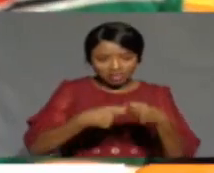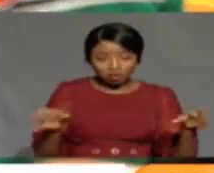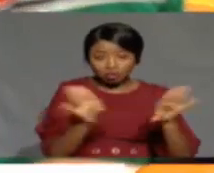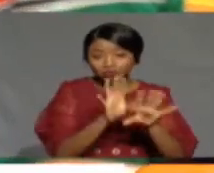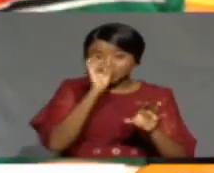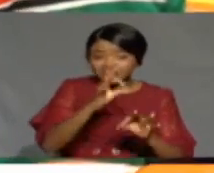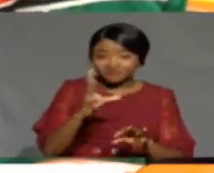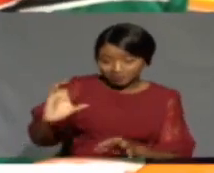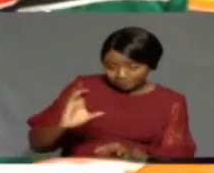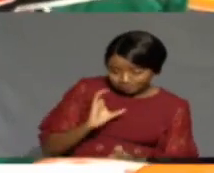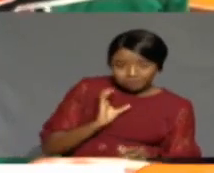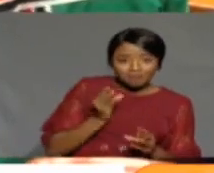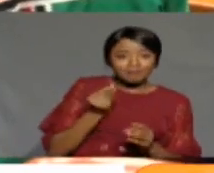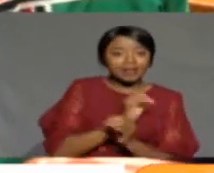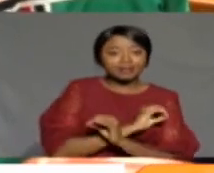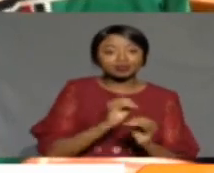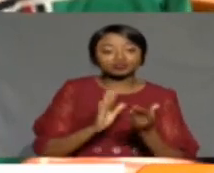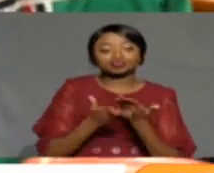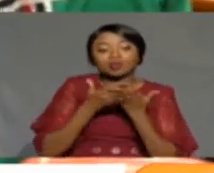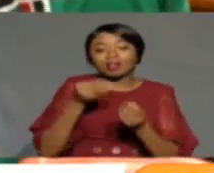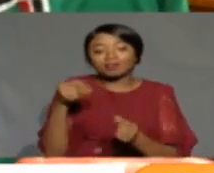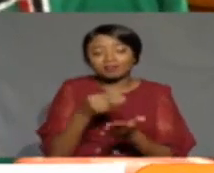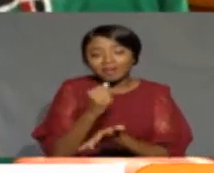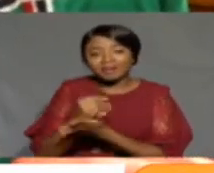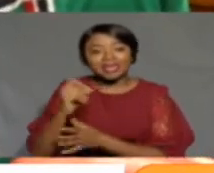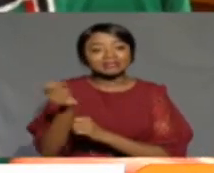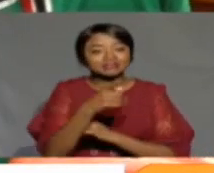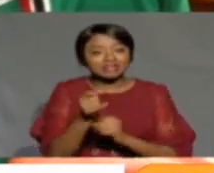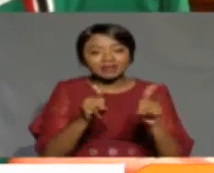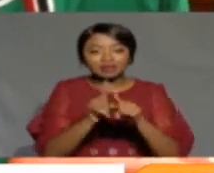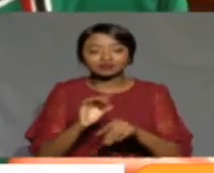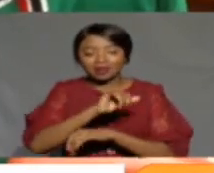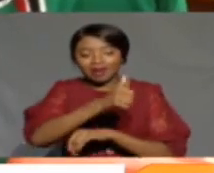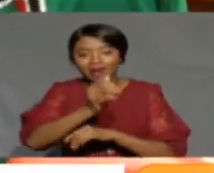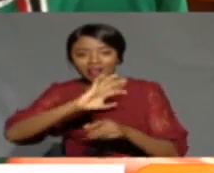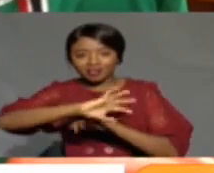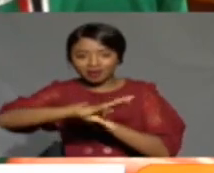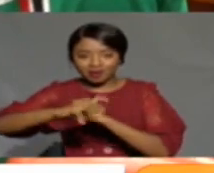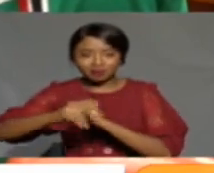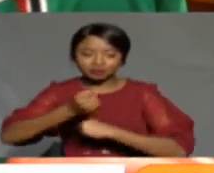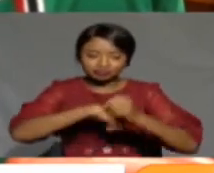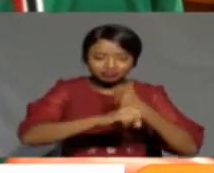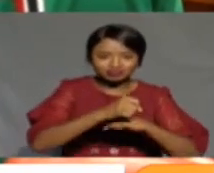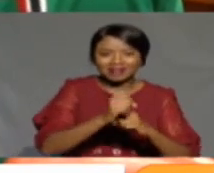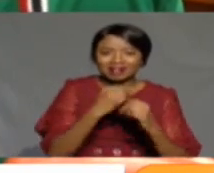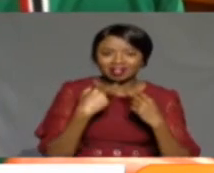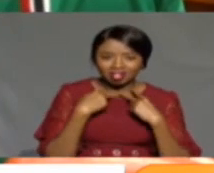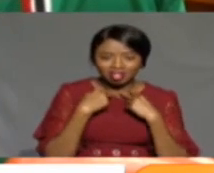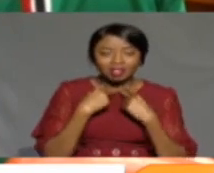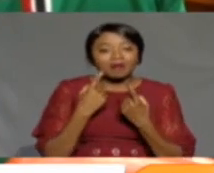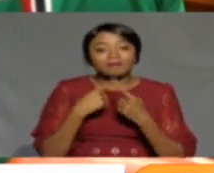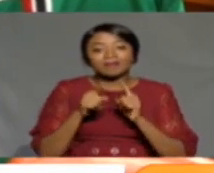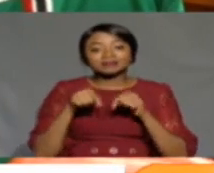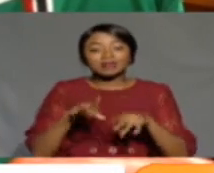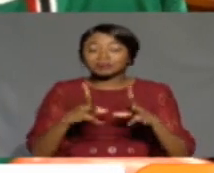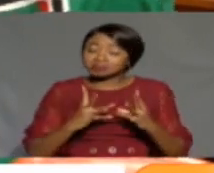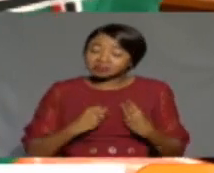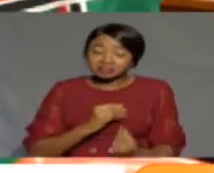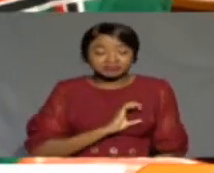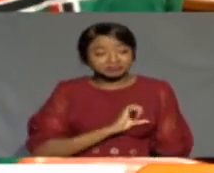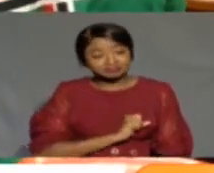money would be channeled next week to pay salaries and finance other county operations. They will have to make do with the